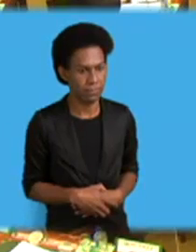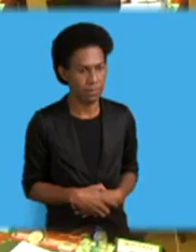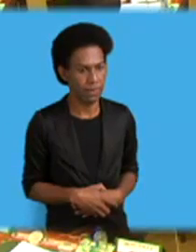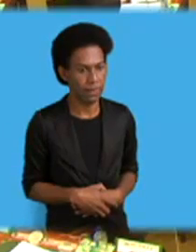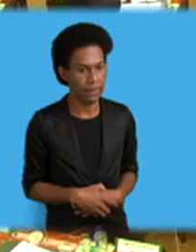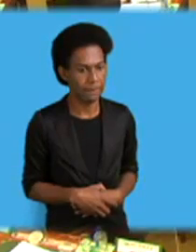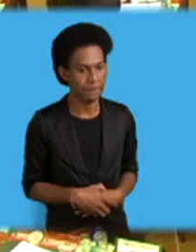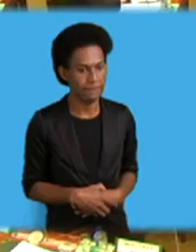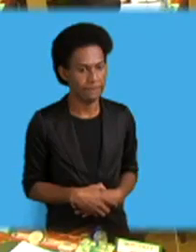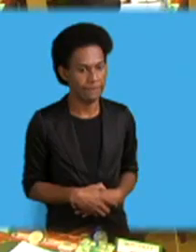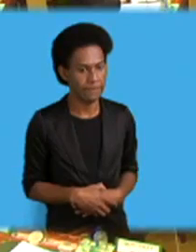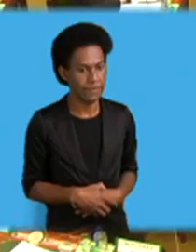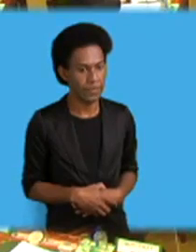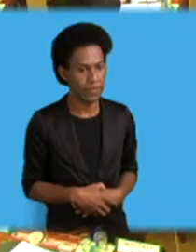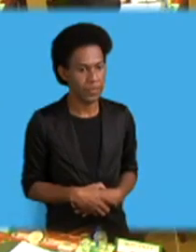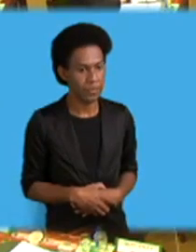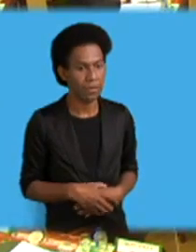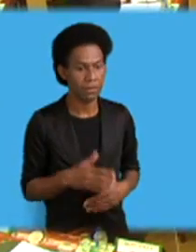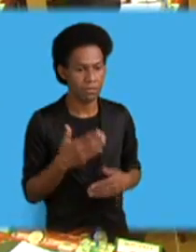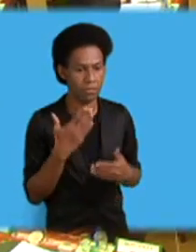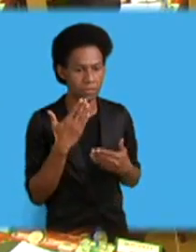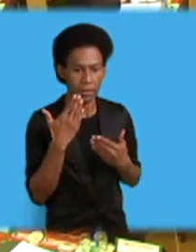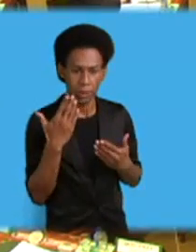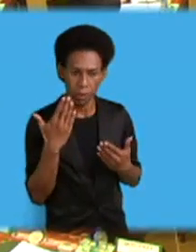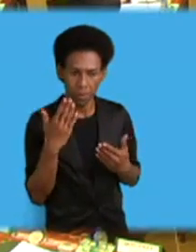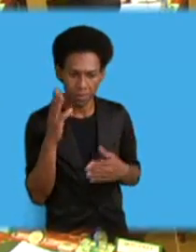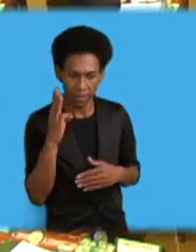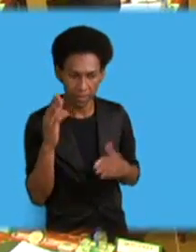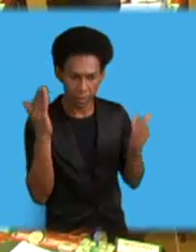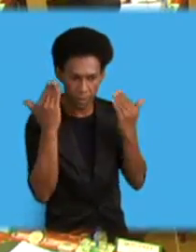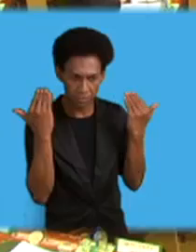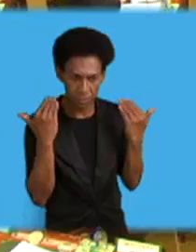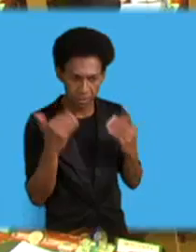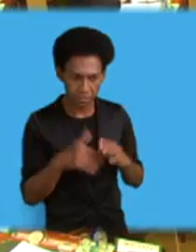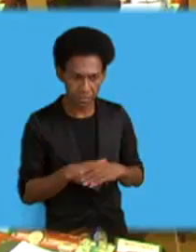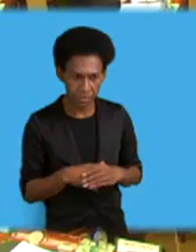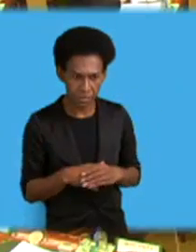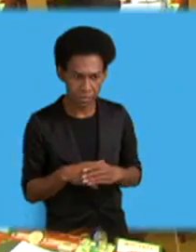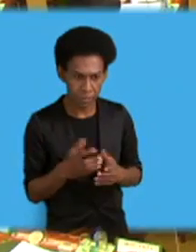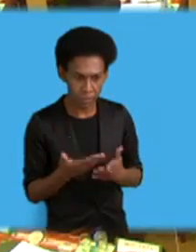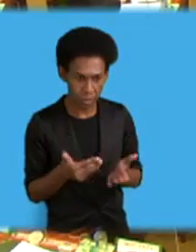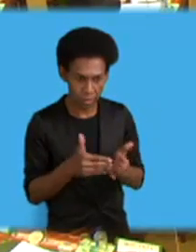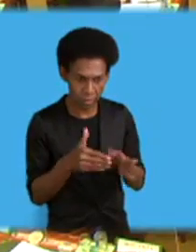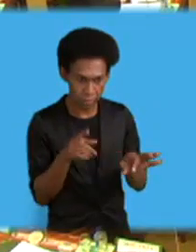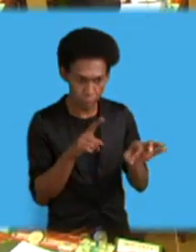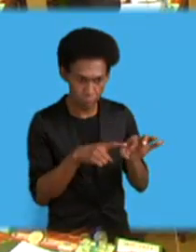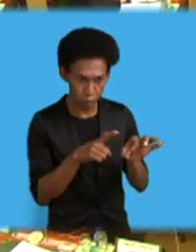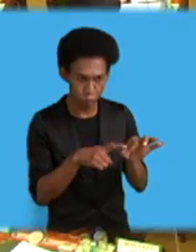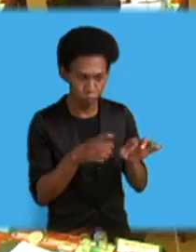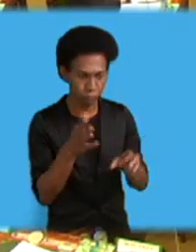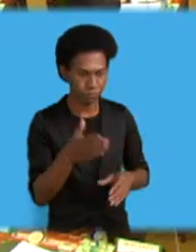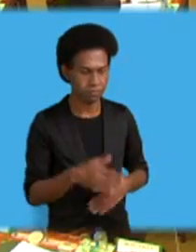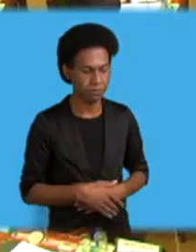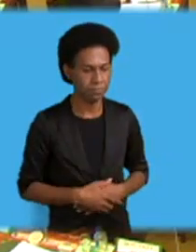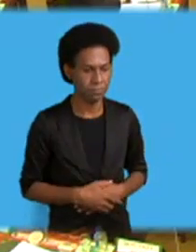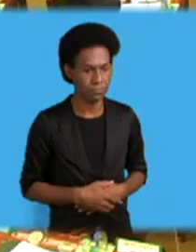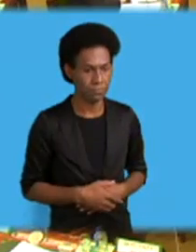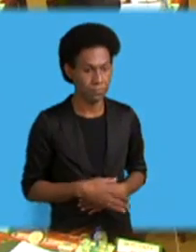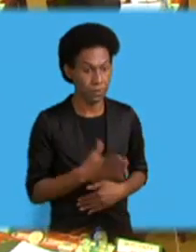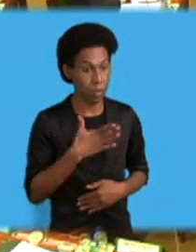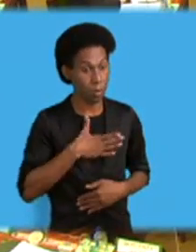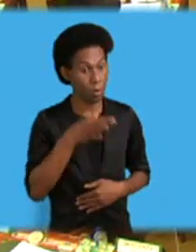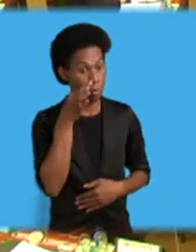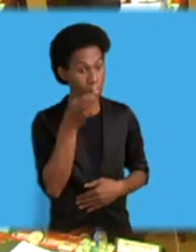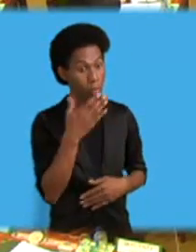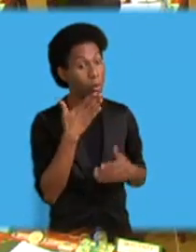you, Madam Speaker. A supplementary question. Supplementary question. First of all, I'd like to thank the Minister for his